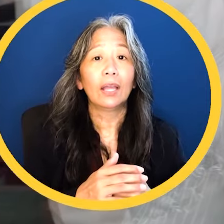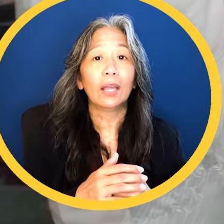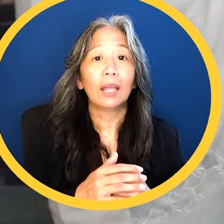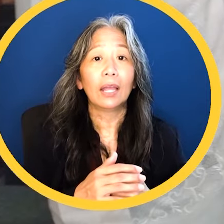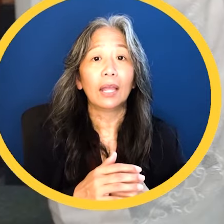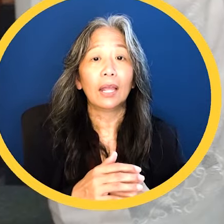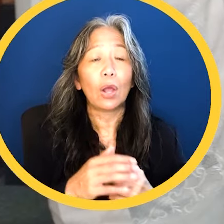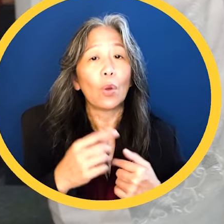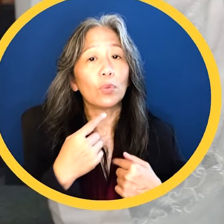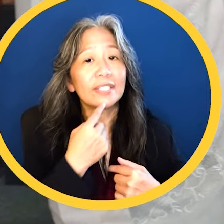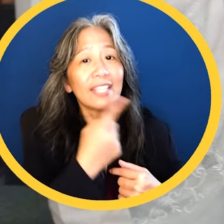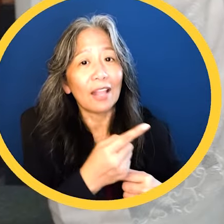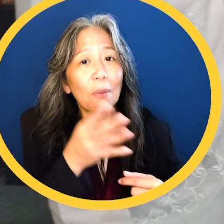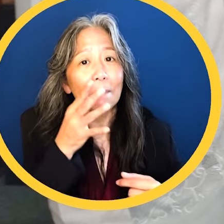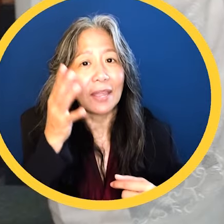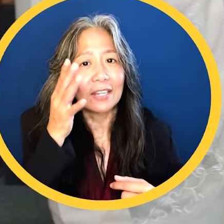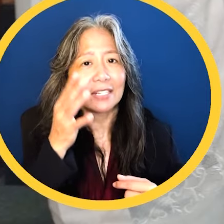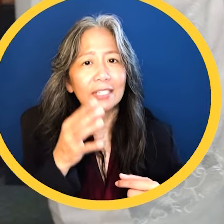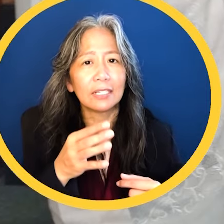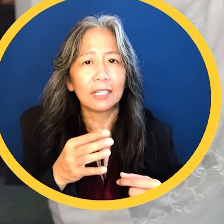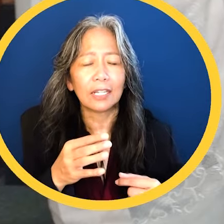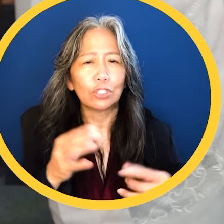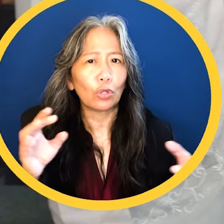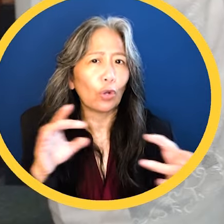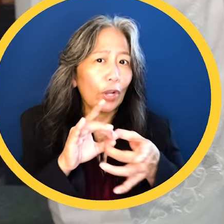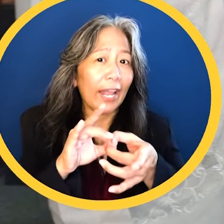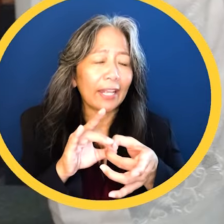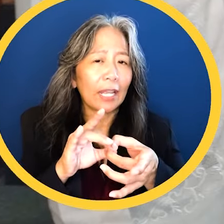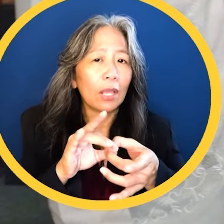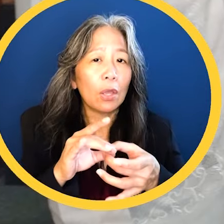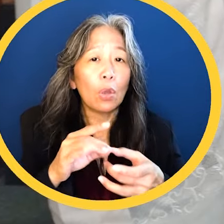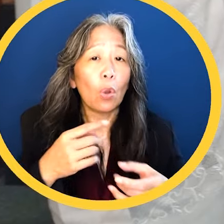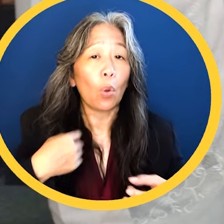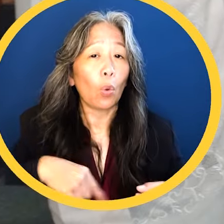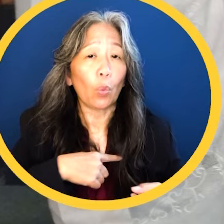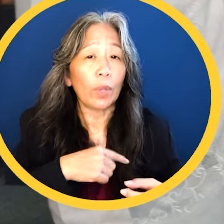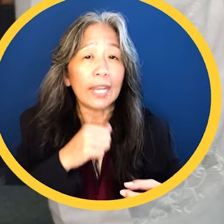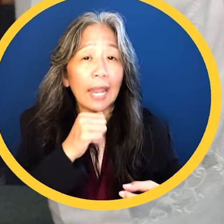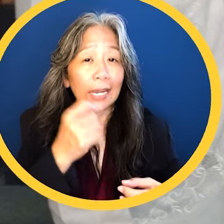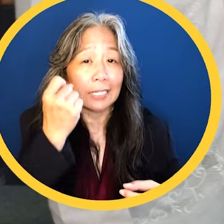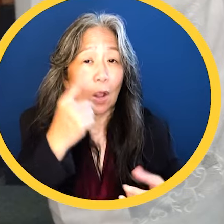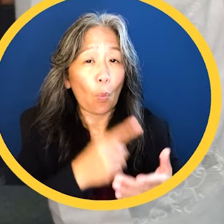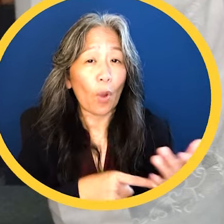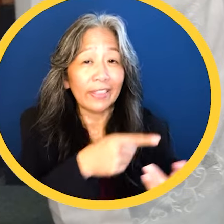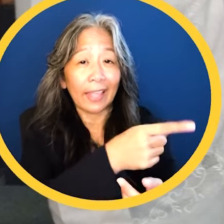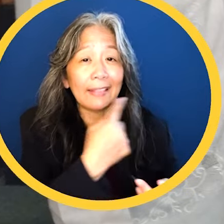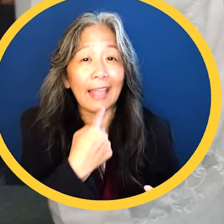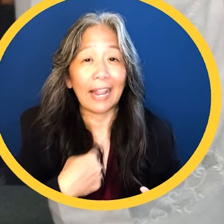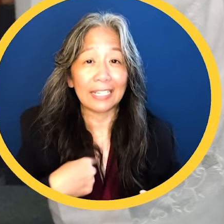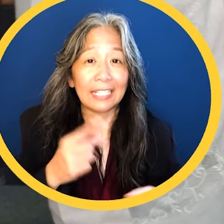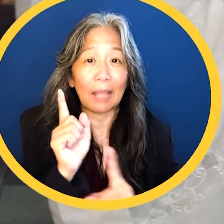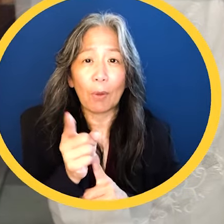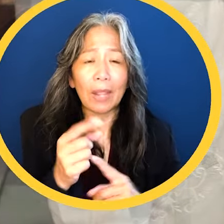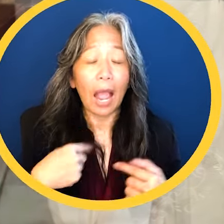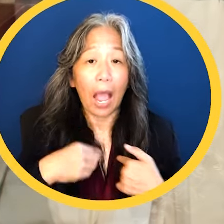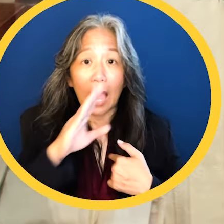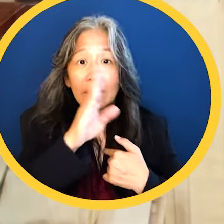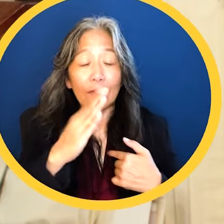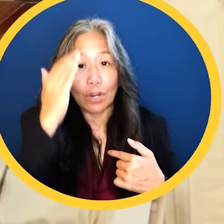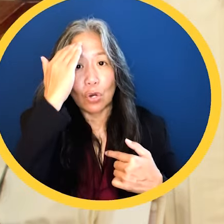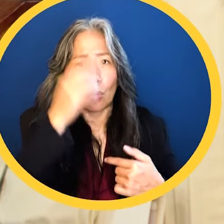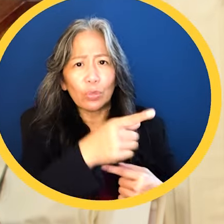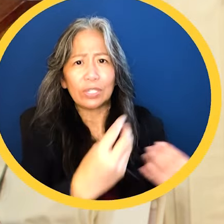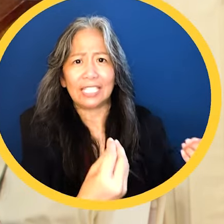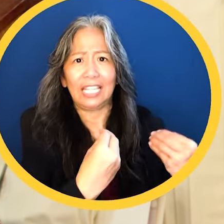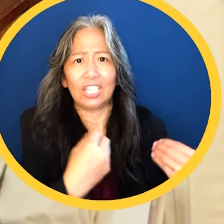of my parents, to connect it there, we may not understand what they're telling us at the moment. Because I would have never known that my parents are